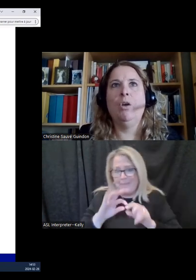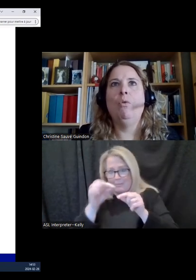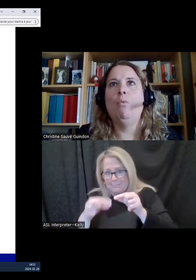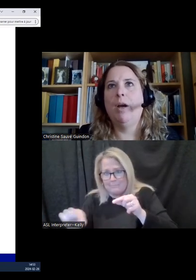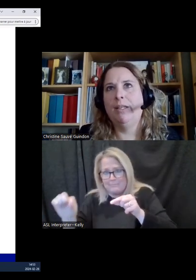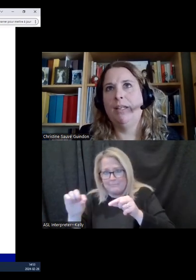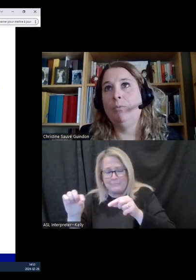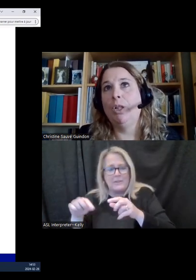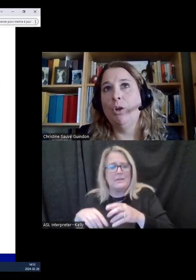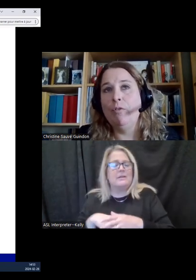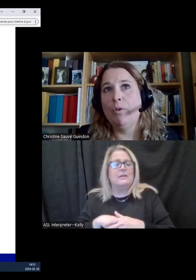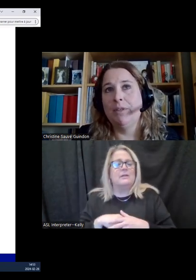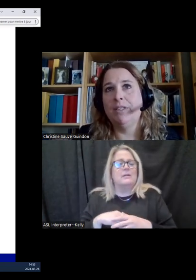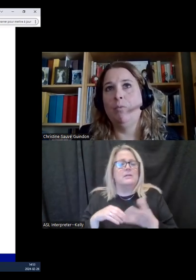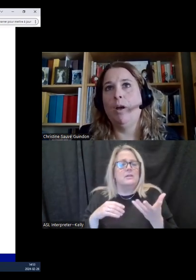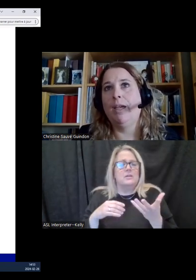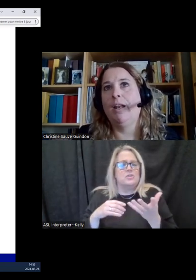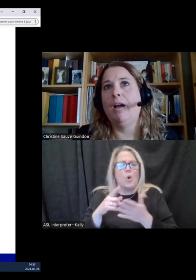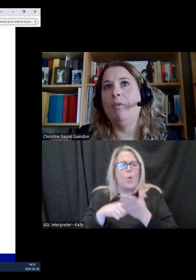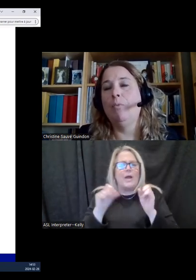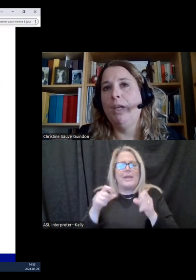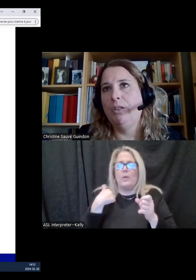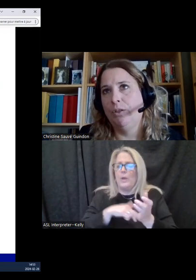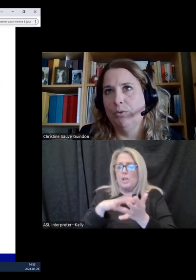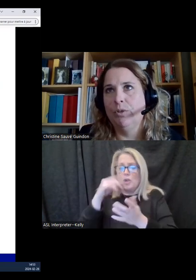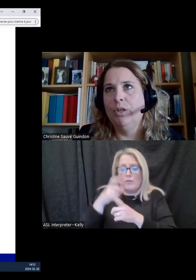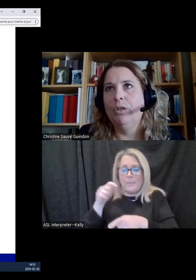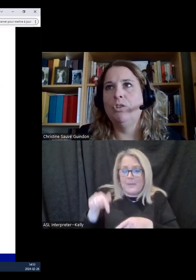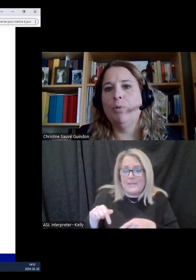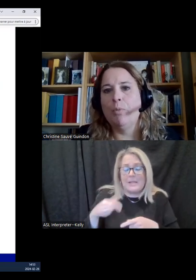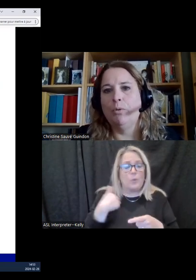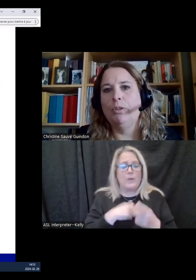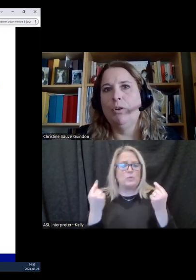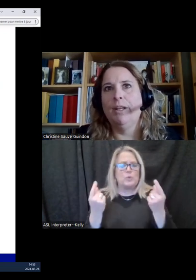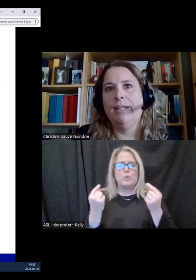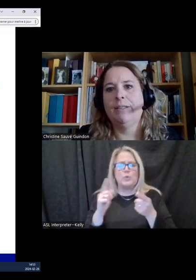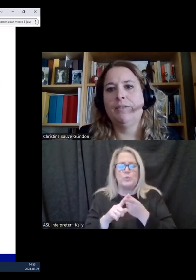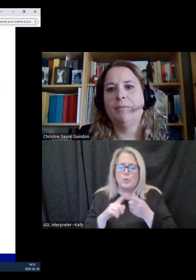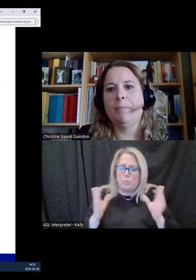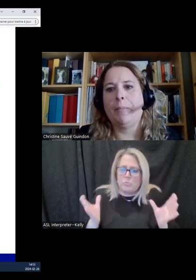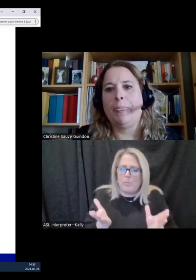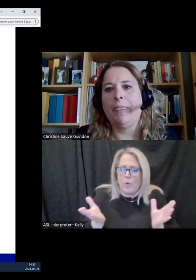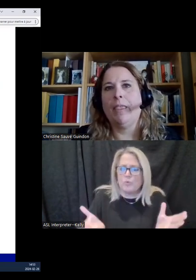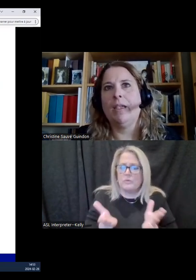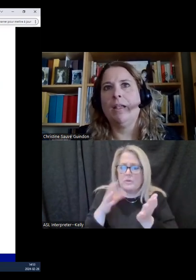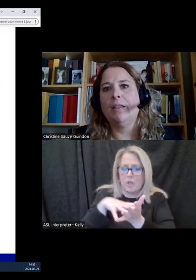say, what can we learn from this and what can we do to promote learning?